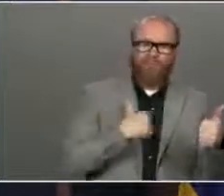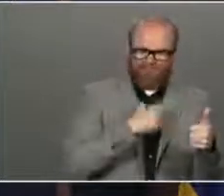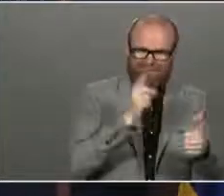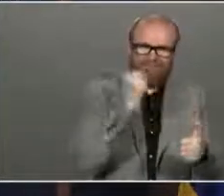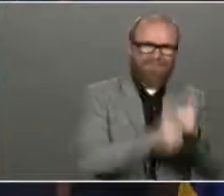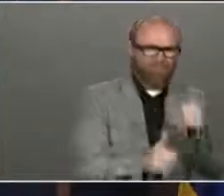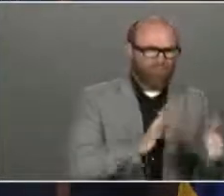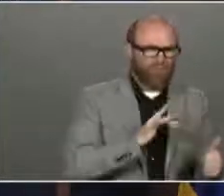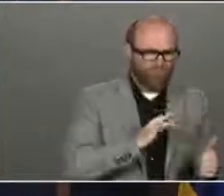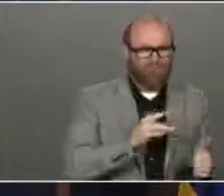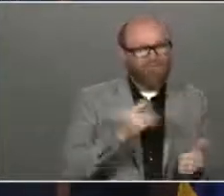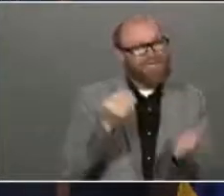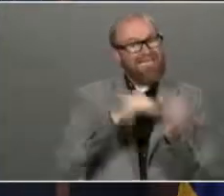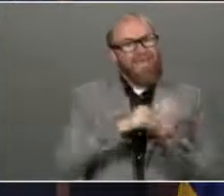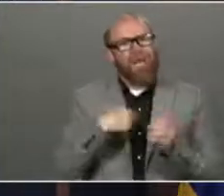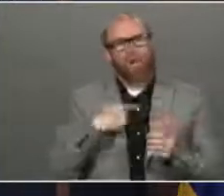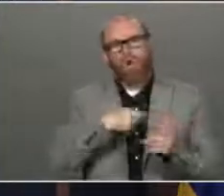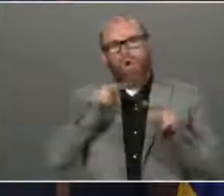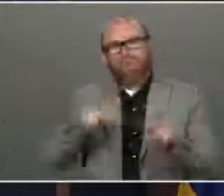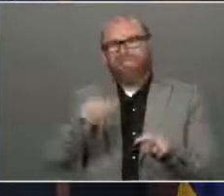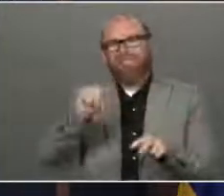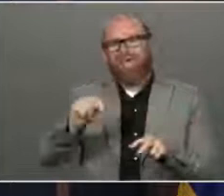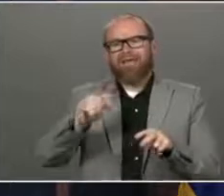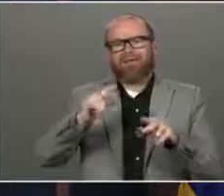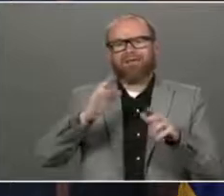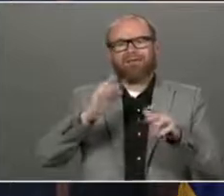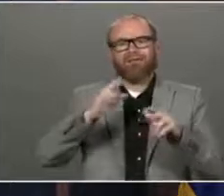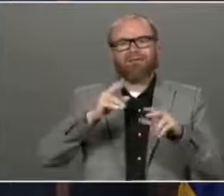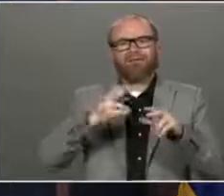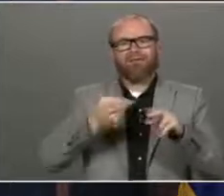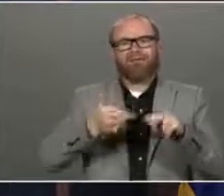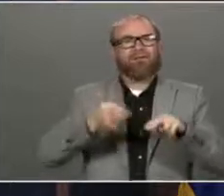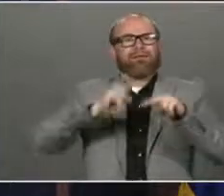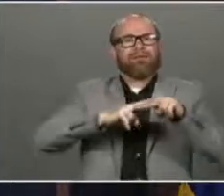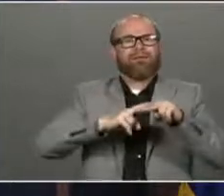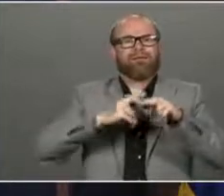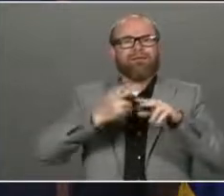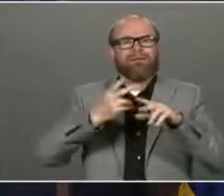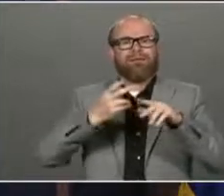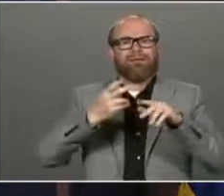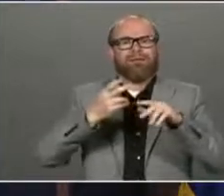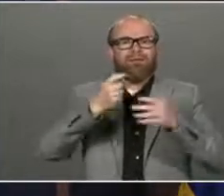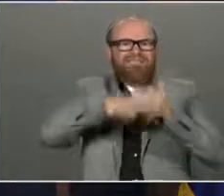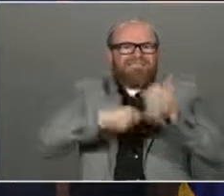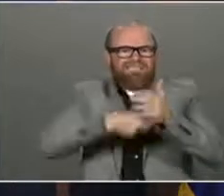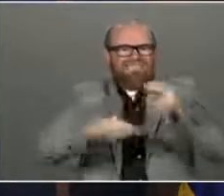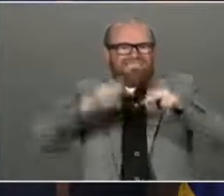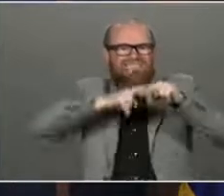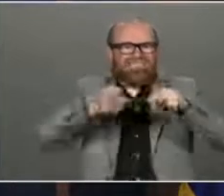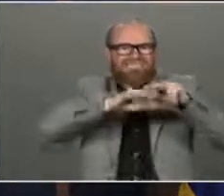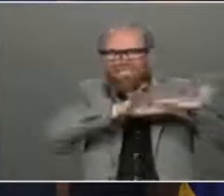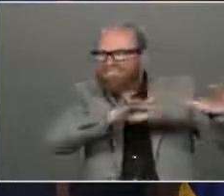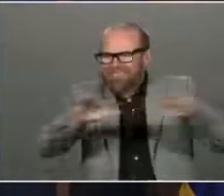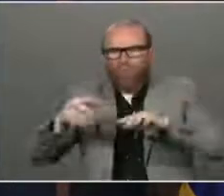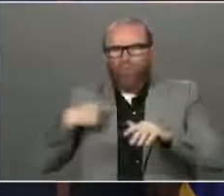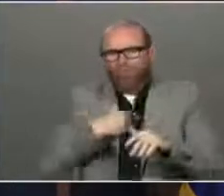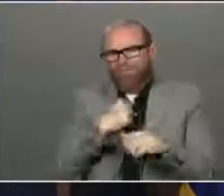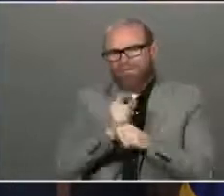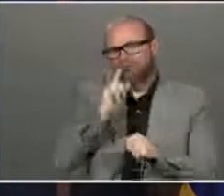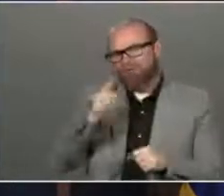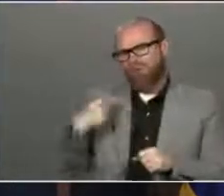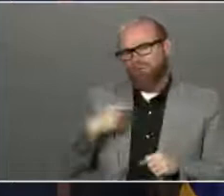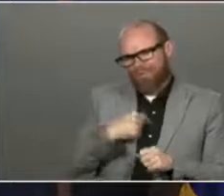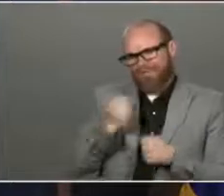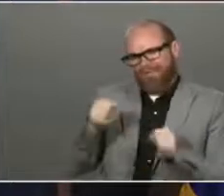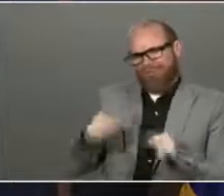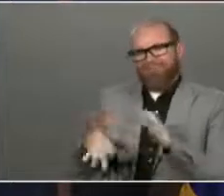these inflationary pressures and housing, that bill hasn't been implemented yet. But we are hopeful that we can increase